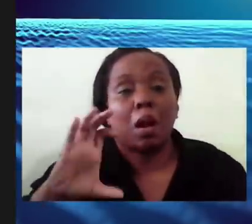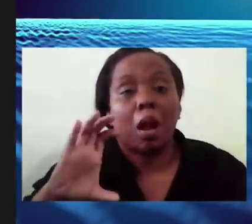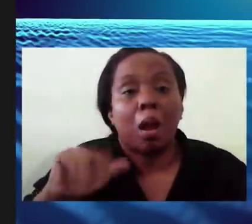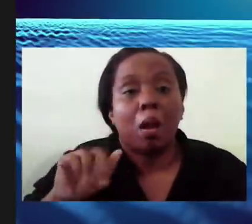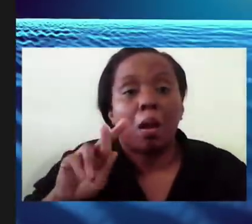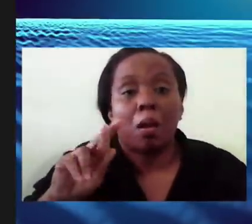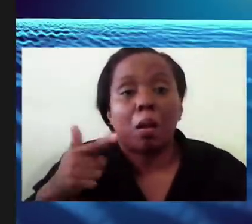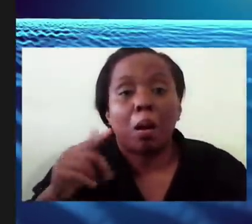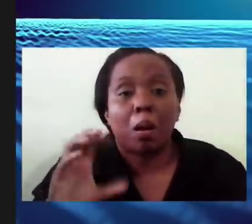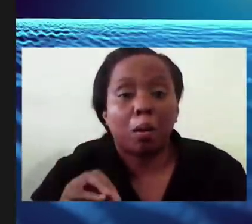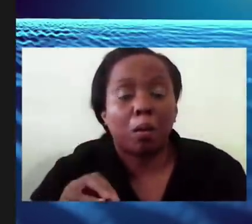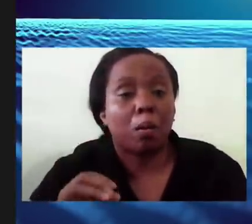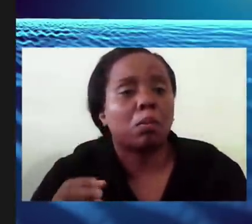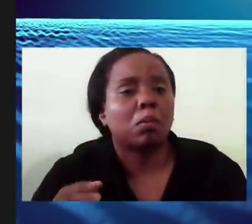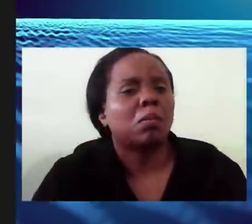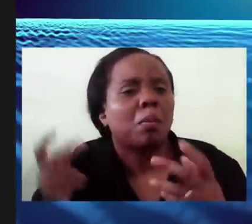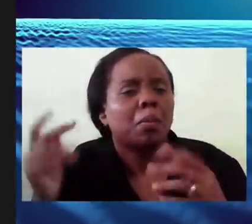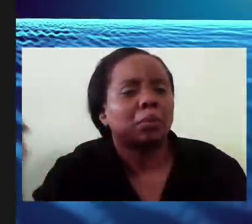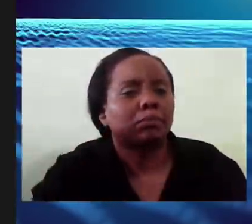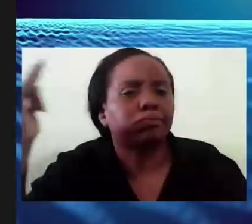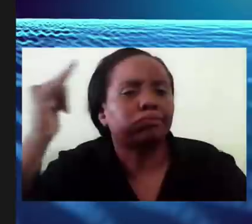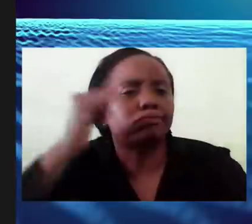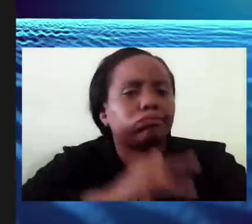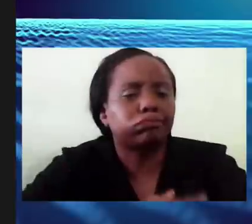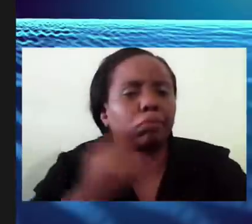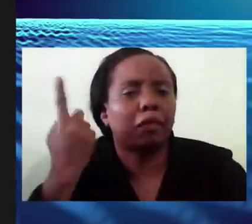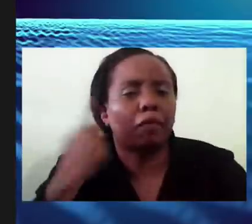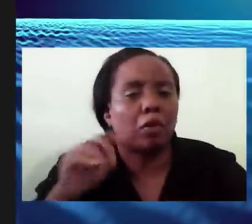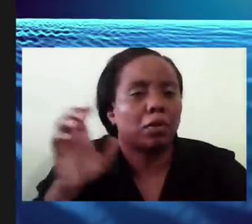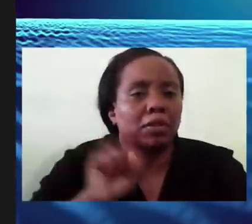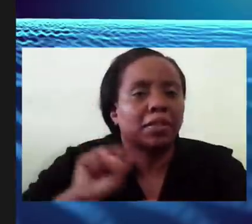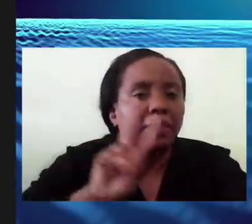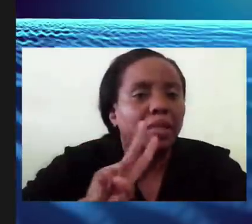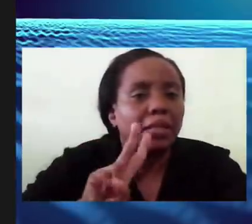much needed supplies for, say, St. Vincent or for Barbados itself?